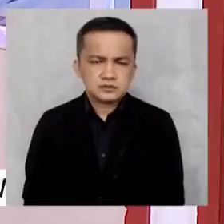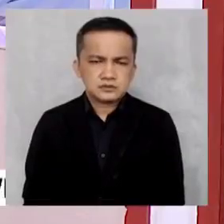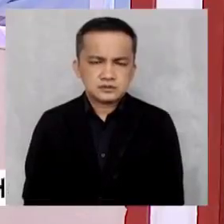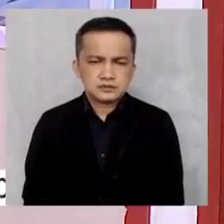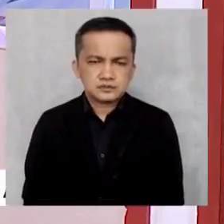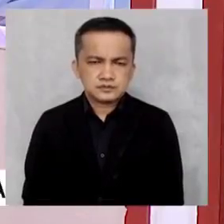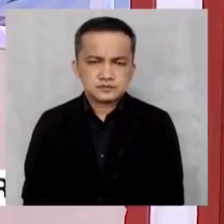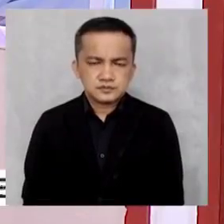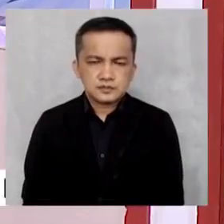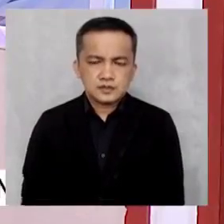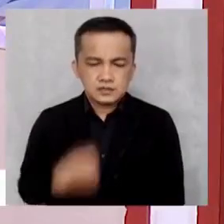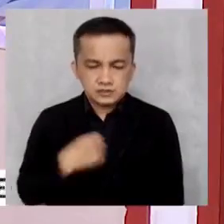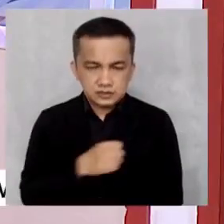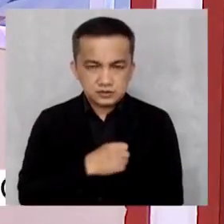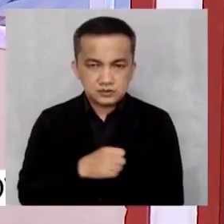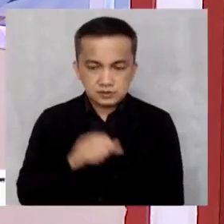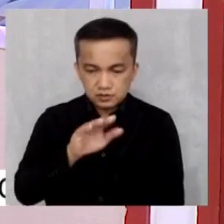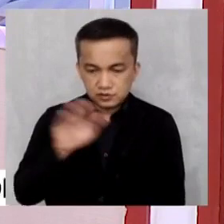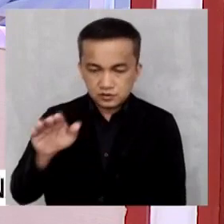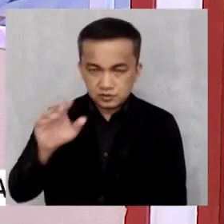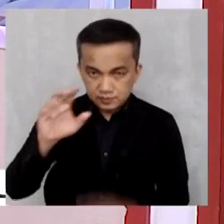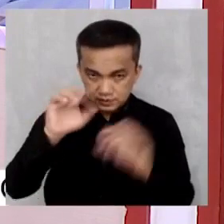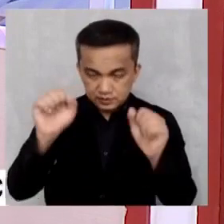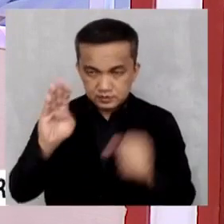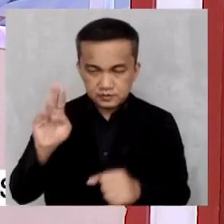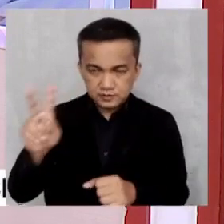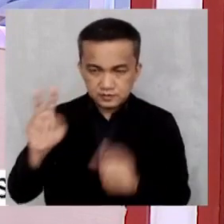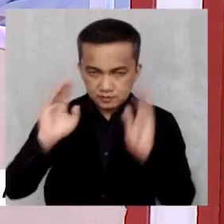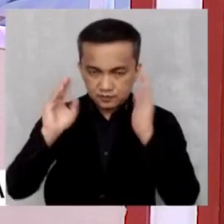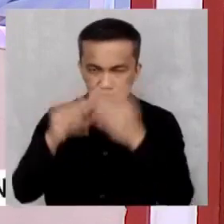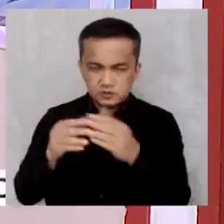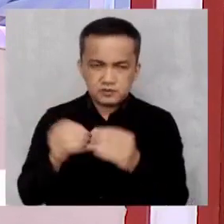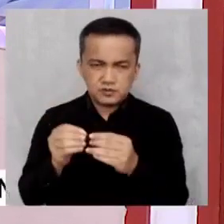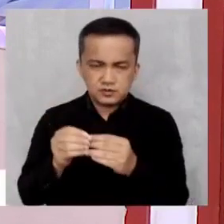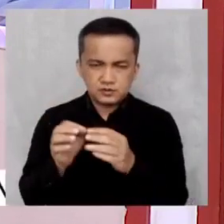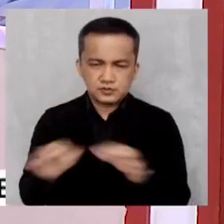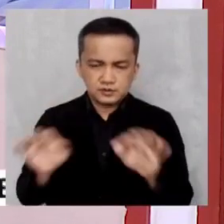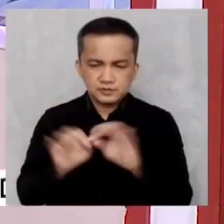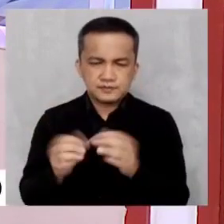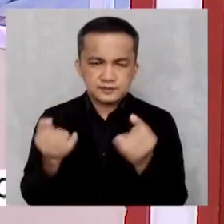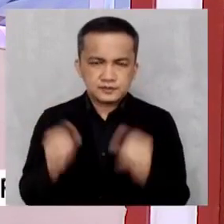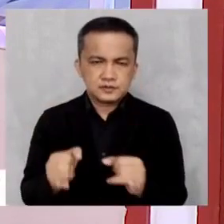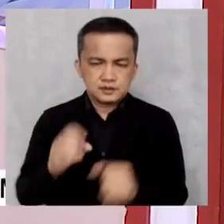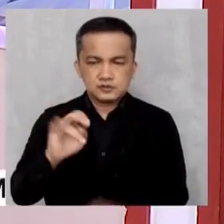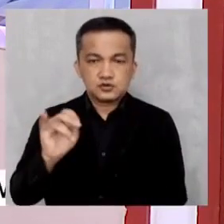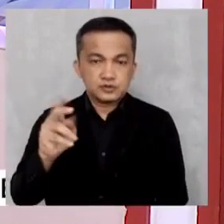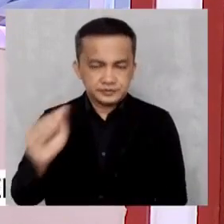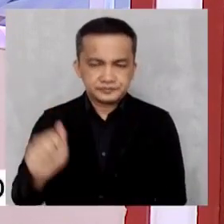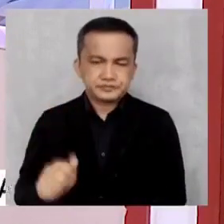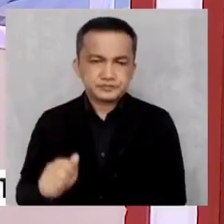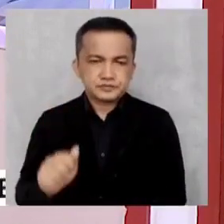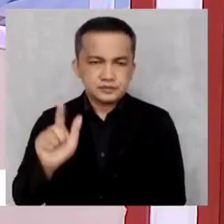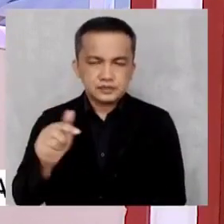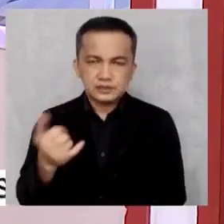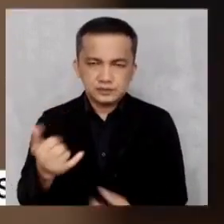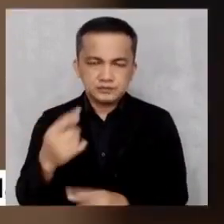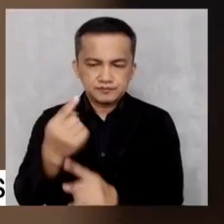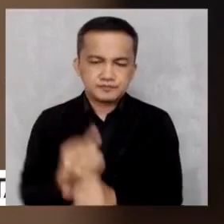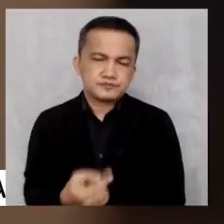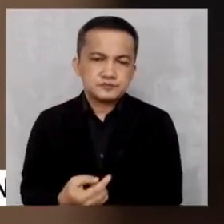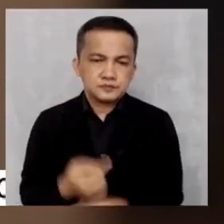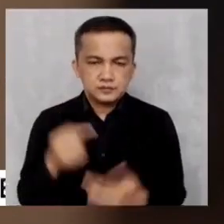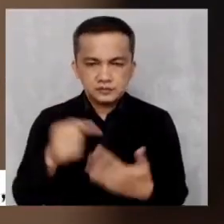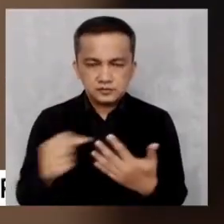The senator also calling on President Marcos to focus on more pressing issues during his State of the Nation address later this month. Among them,